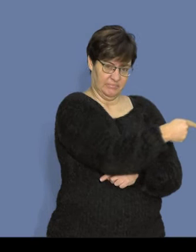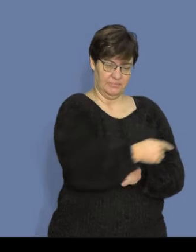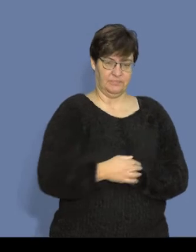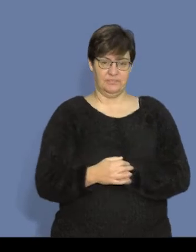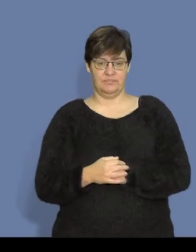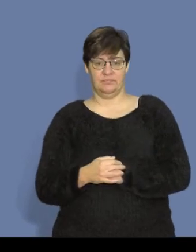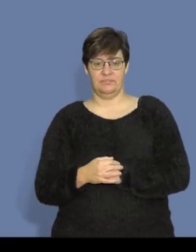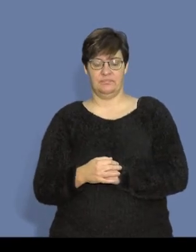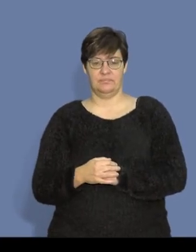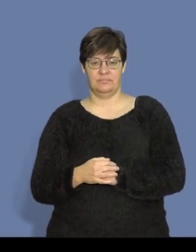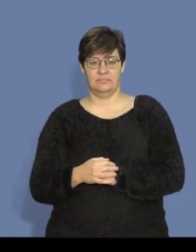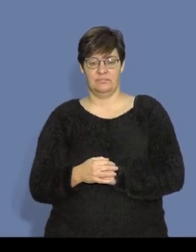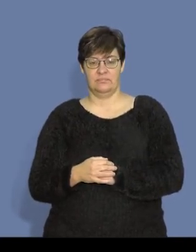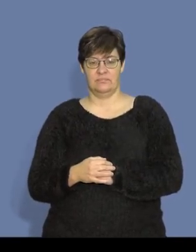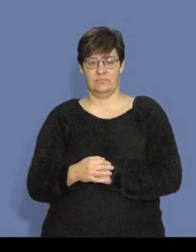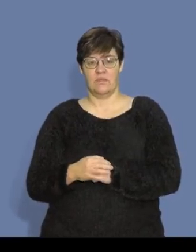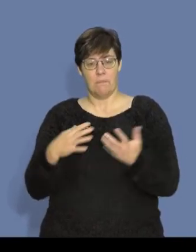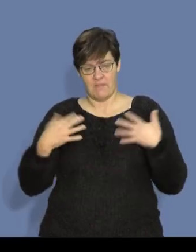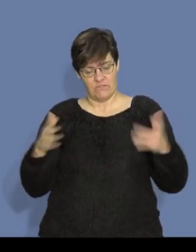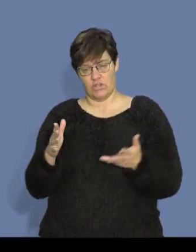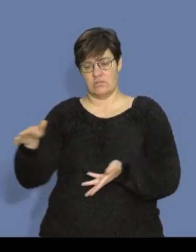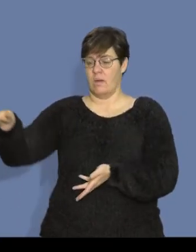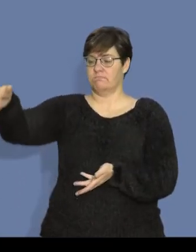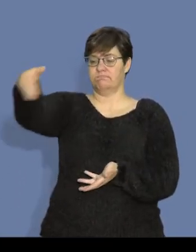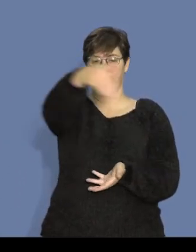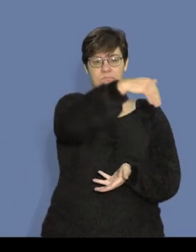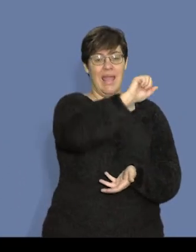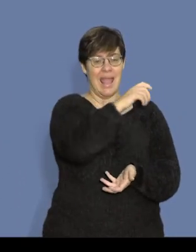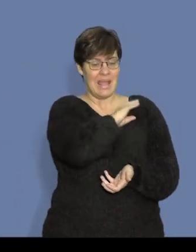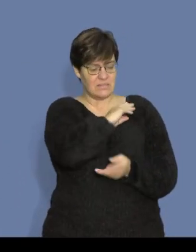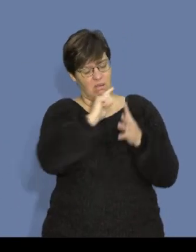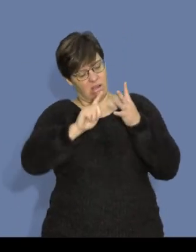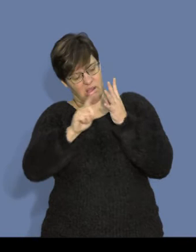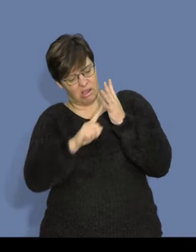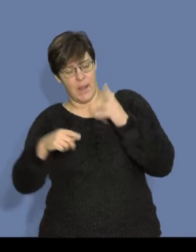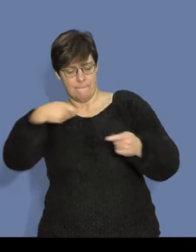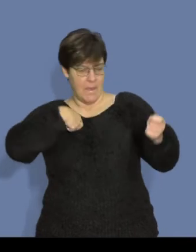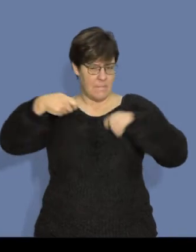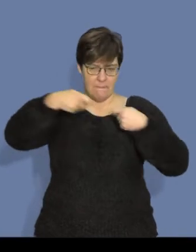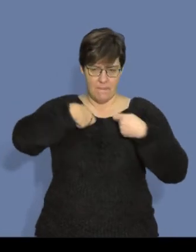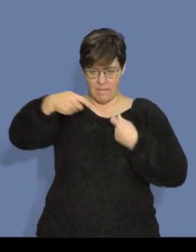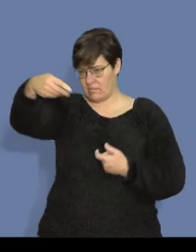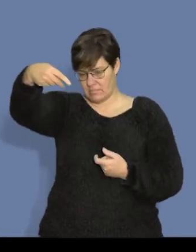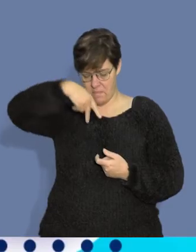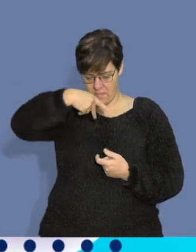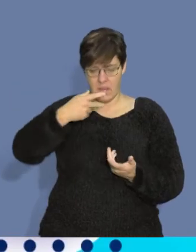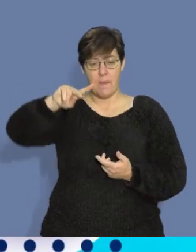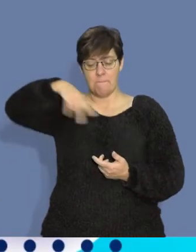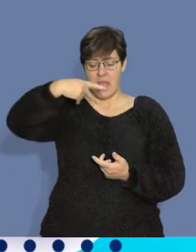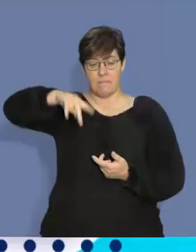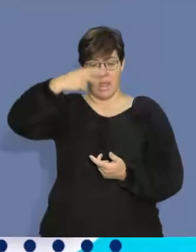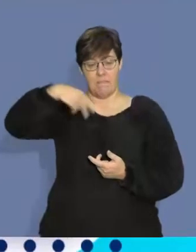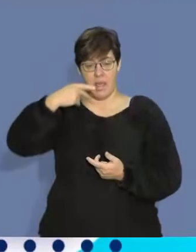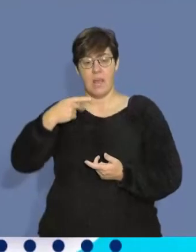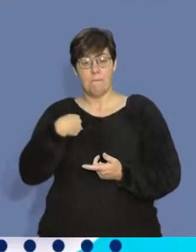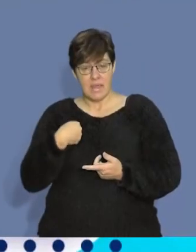is the VAT that I've collected from the customers. Remember, as a VAT vendor, you're an